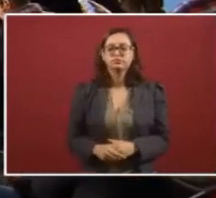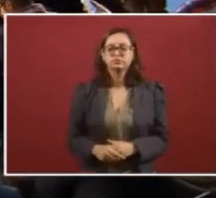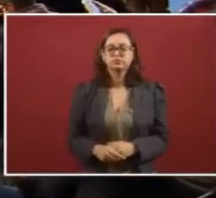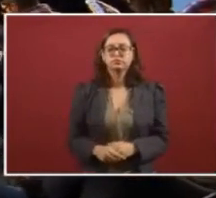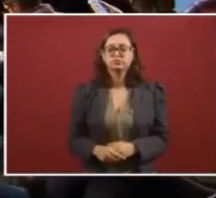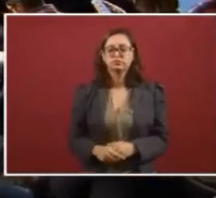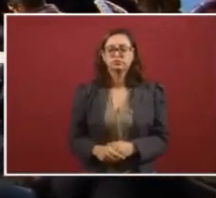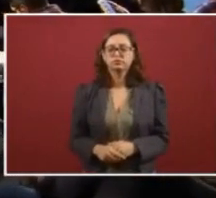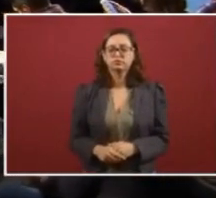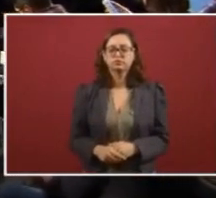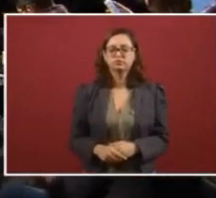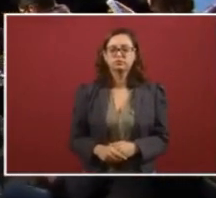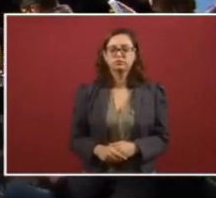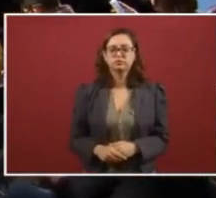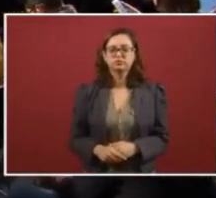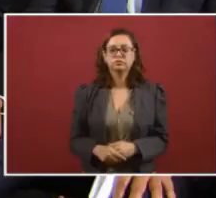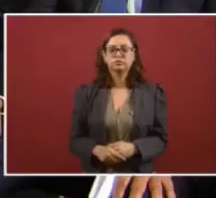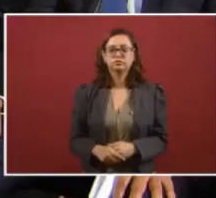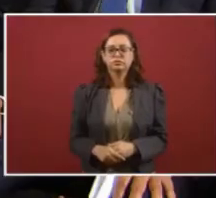tariff.